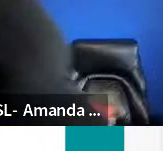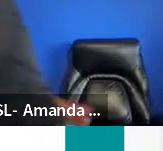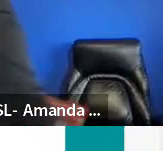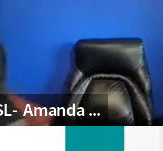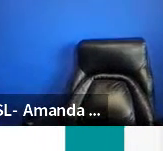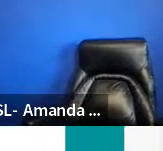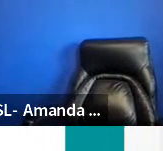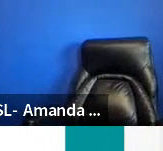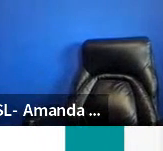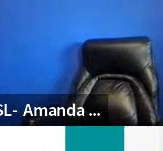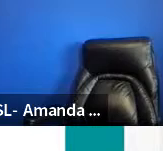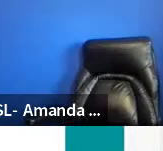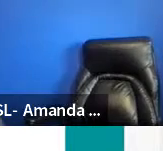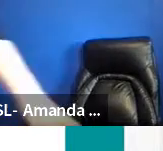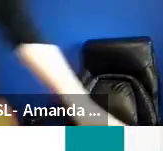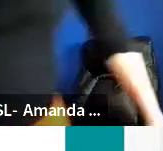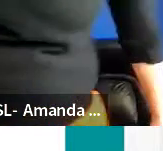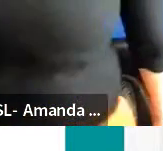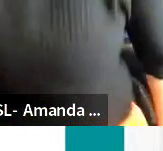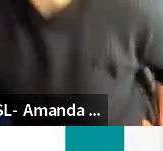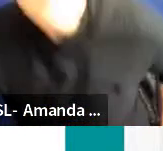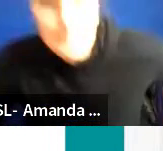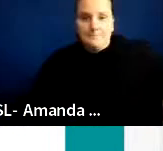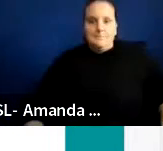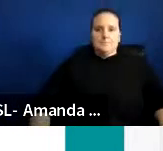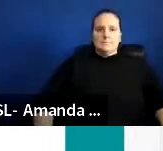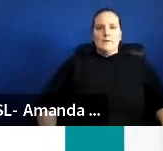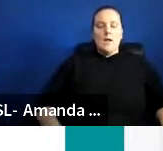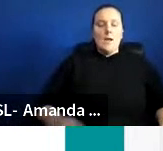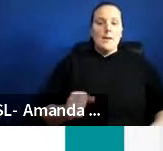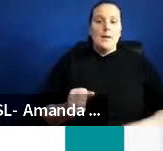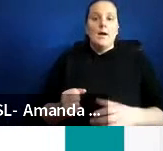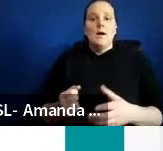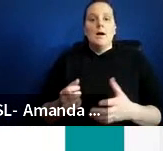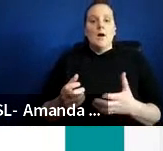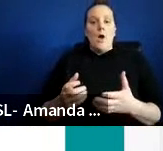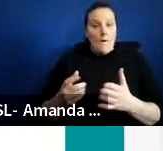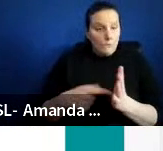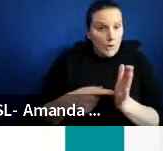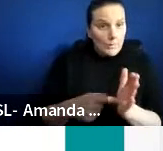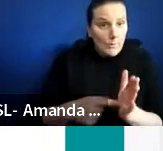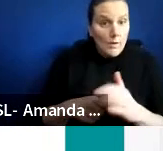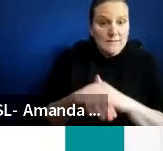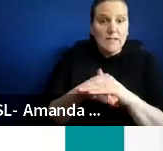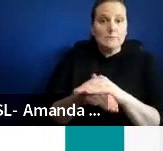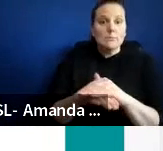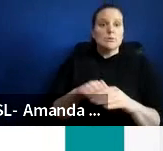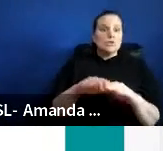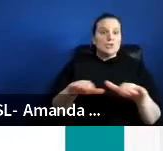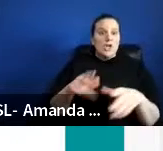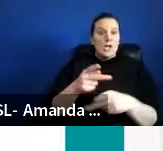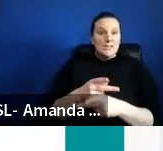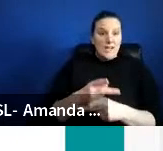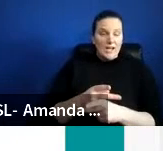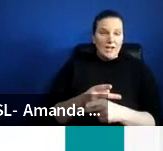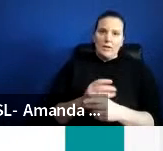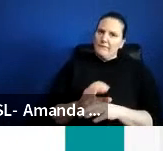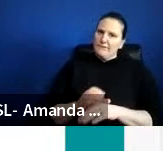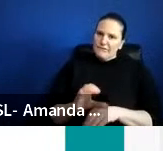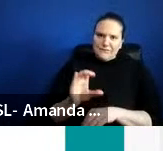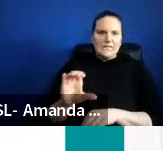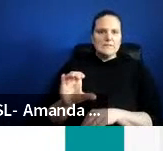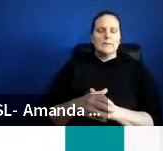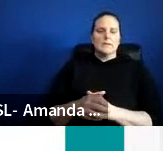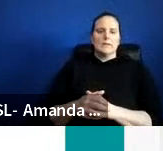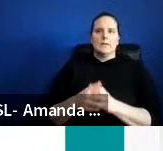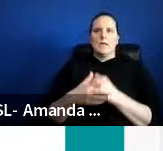And including that, I think making affordable, accessible, reliable, and high quality childcare a priority investment and a